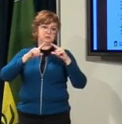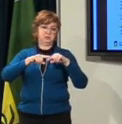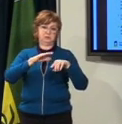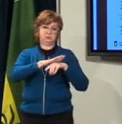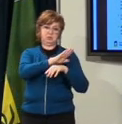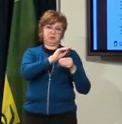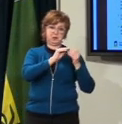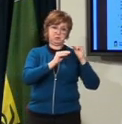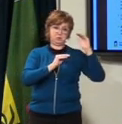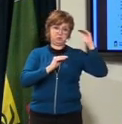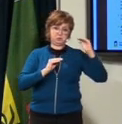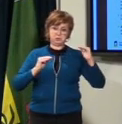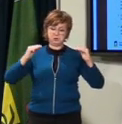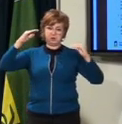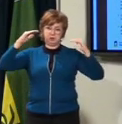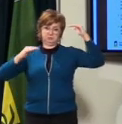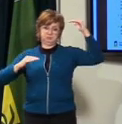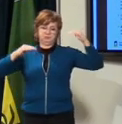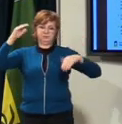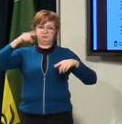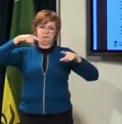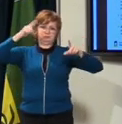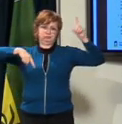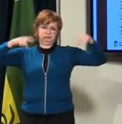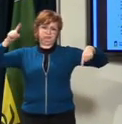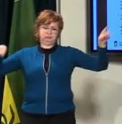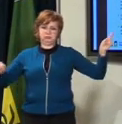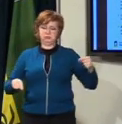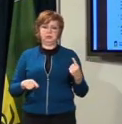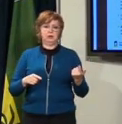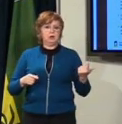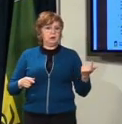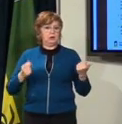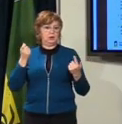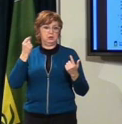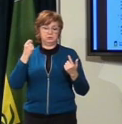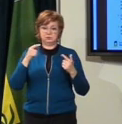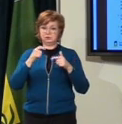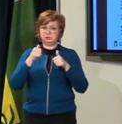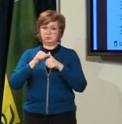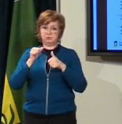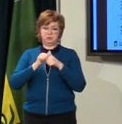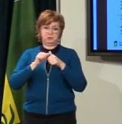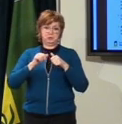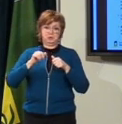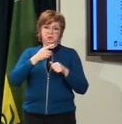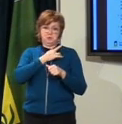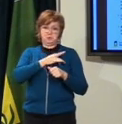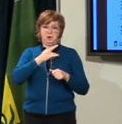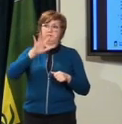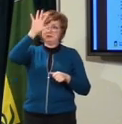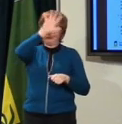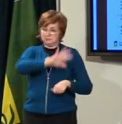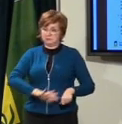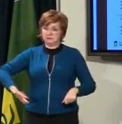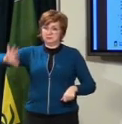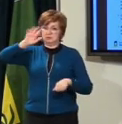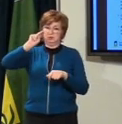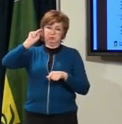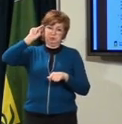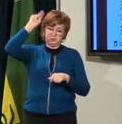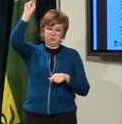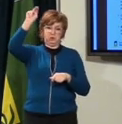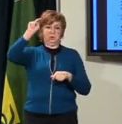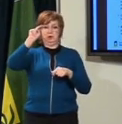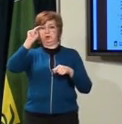in service delivery will vary by area of the province, just based on the local needs and how they need to